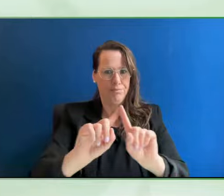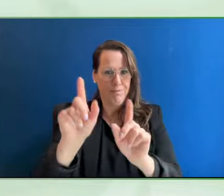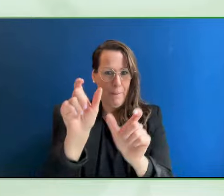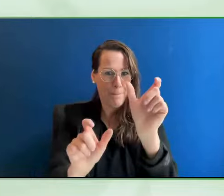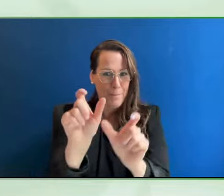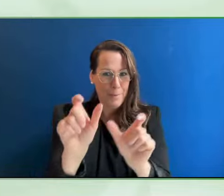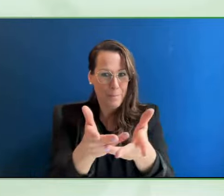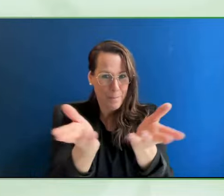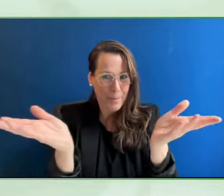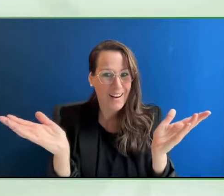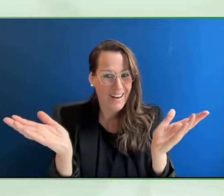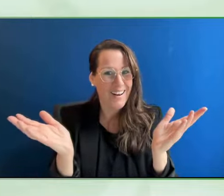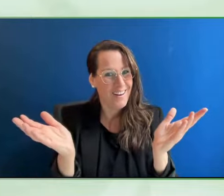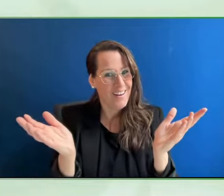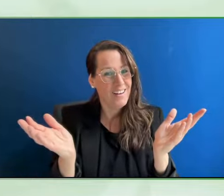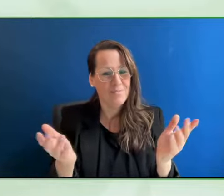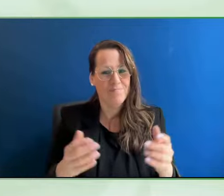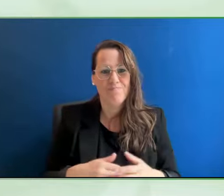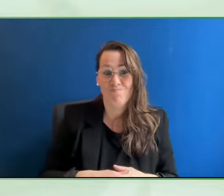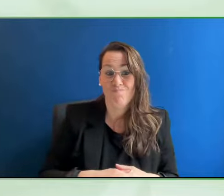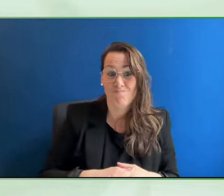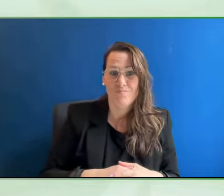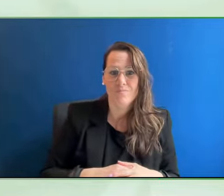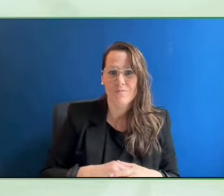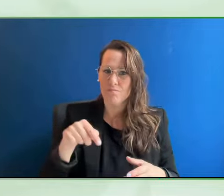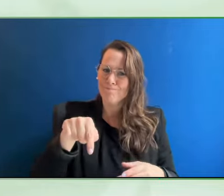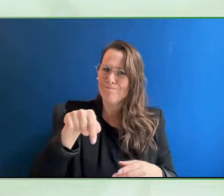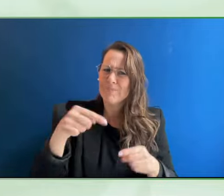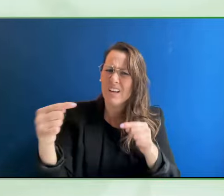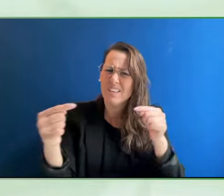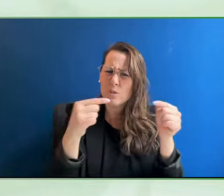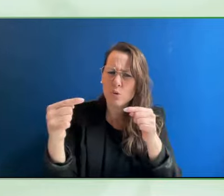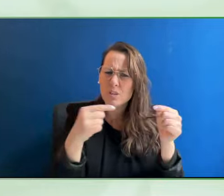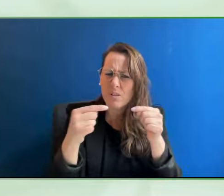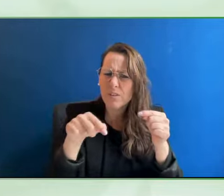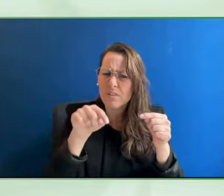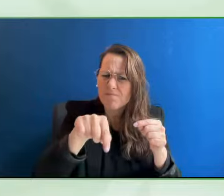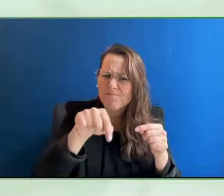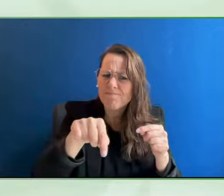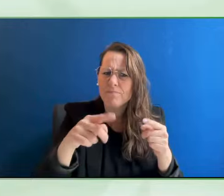the whole week and for the next years. Thank you, Lisa.